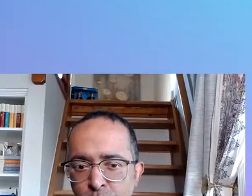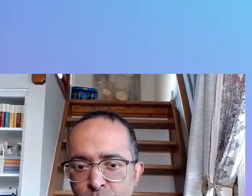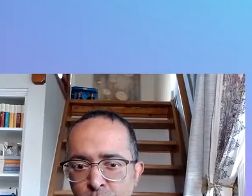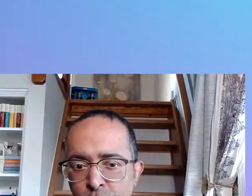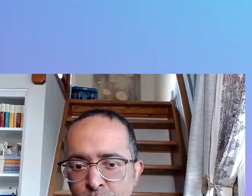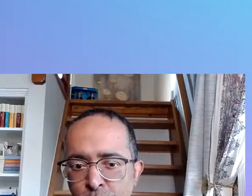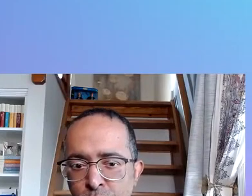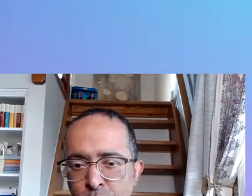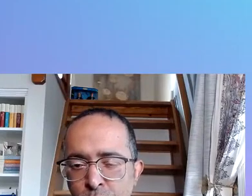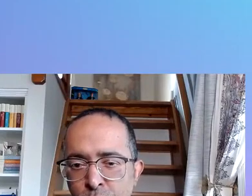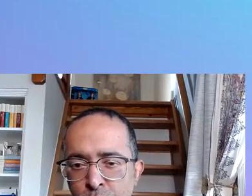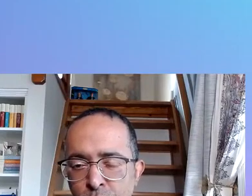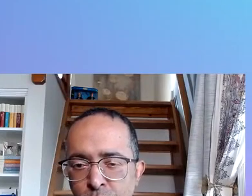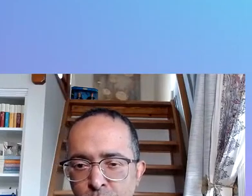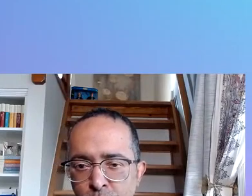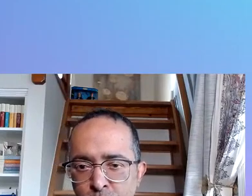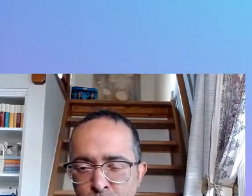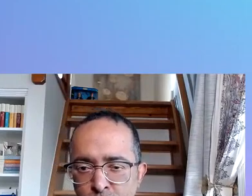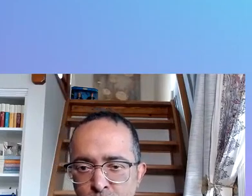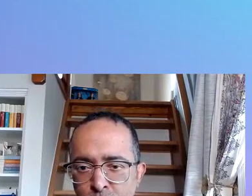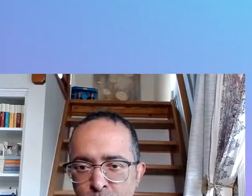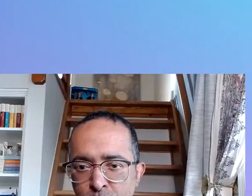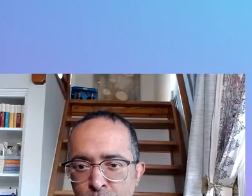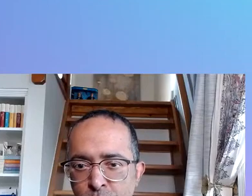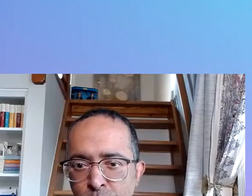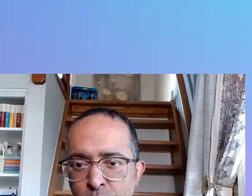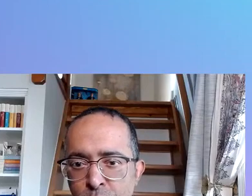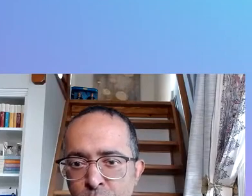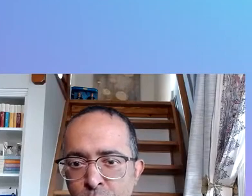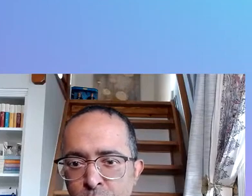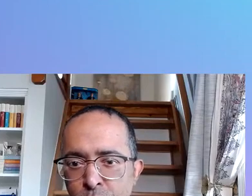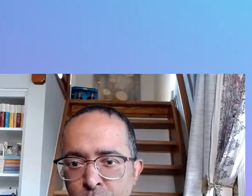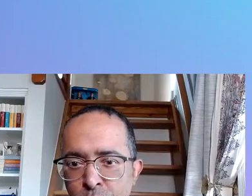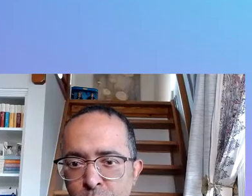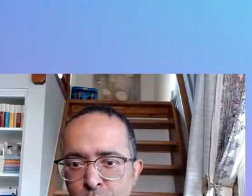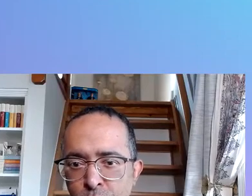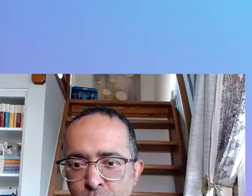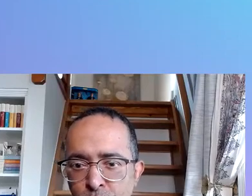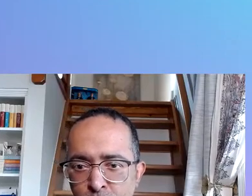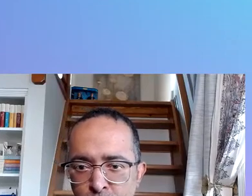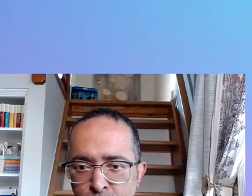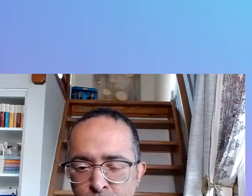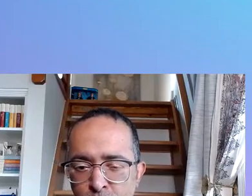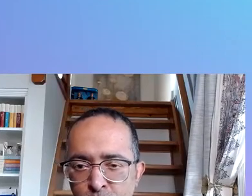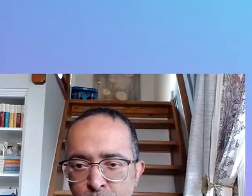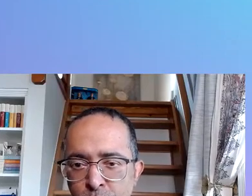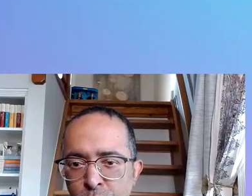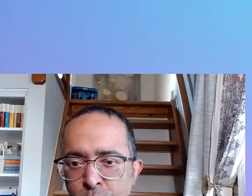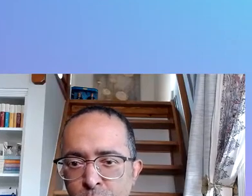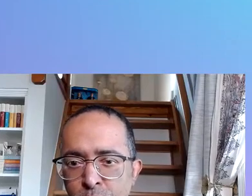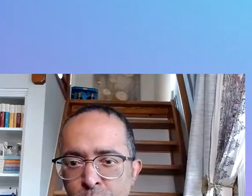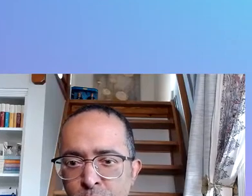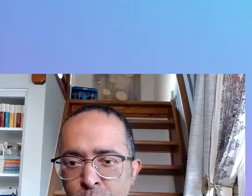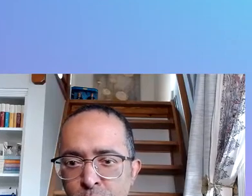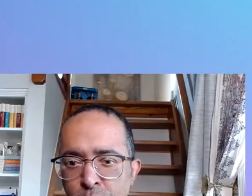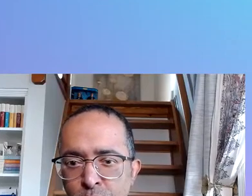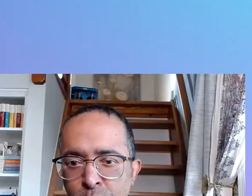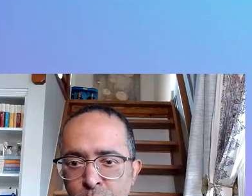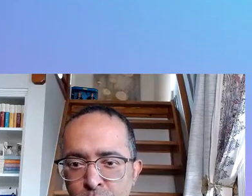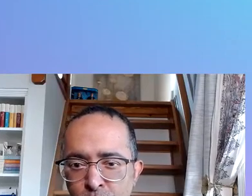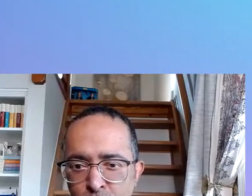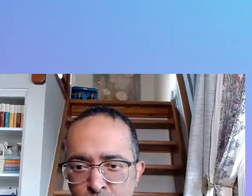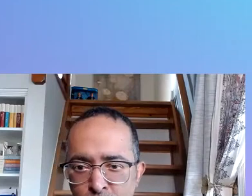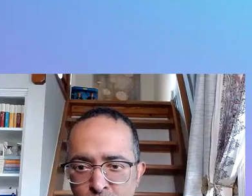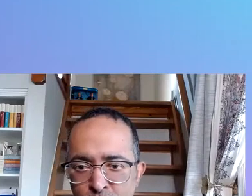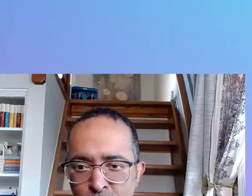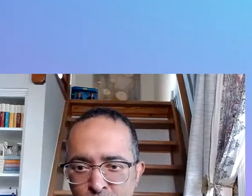you position that to your boss, or to leadership and just be like, look, there's no value